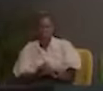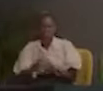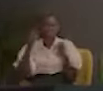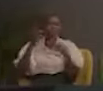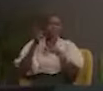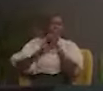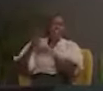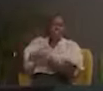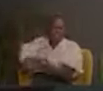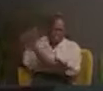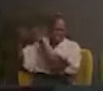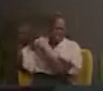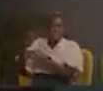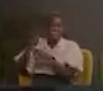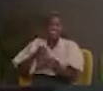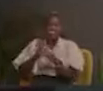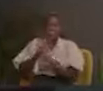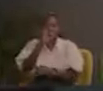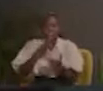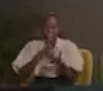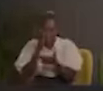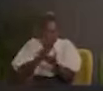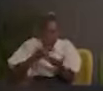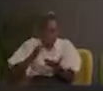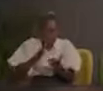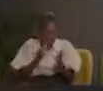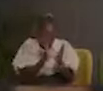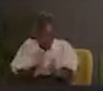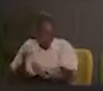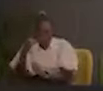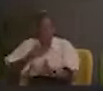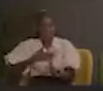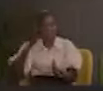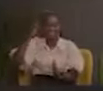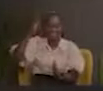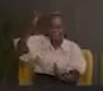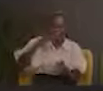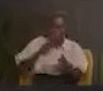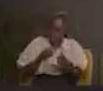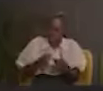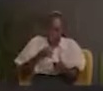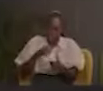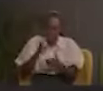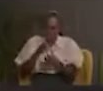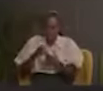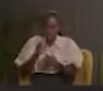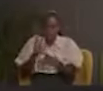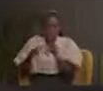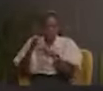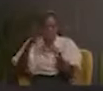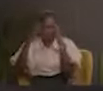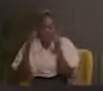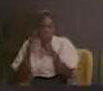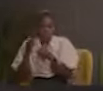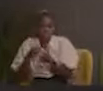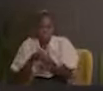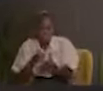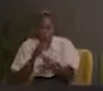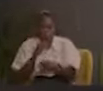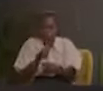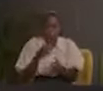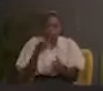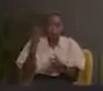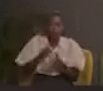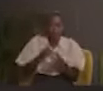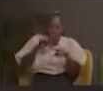the spirit, it is part of the script for my destiny. But whether I would walk in the experience of it or not was dependent, among